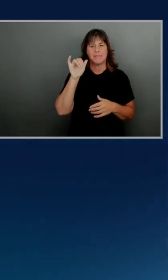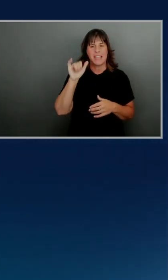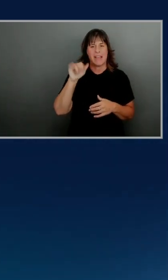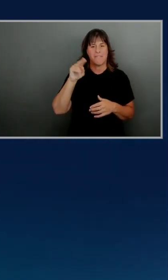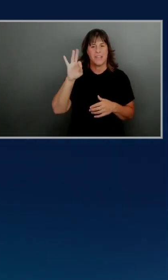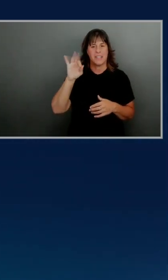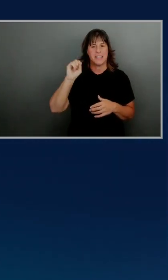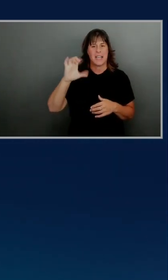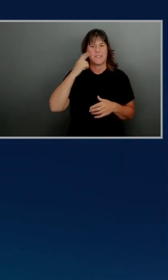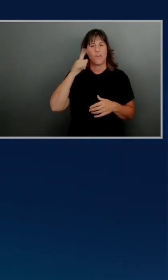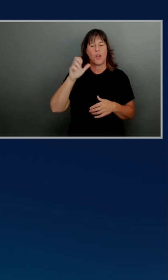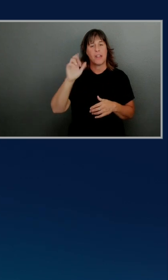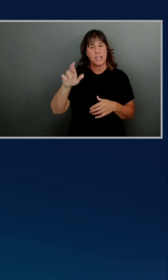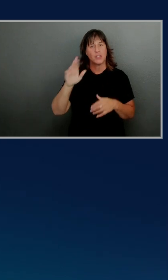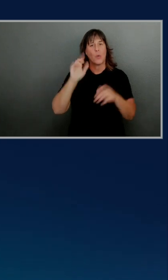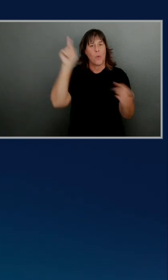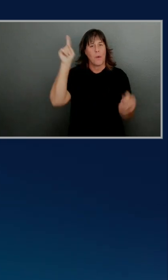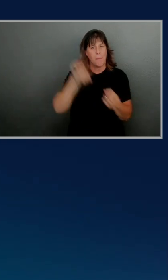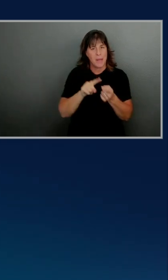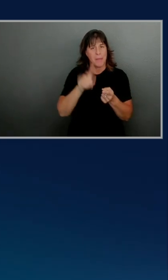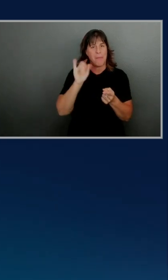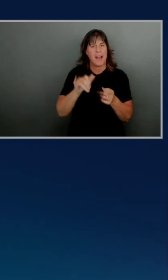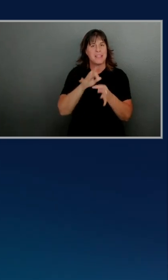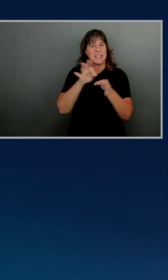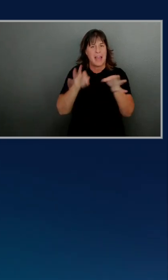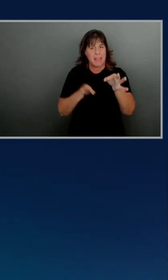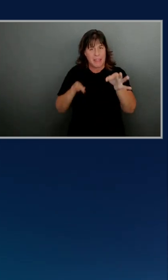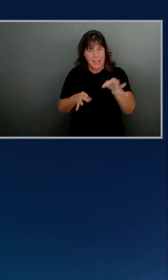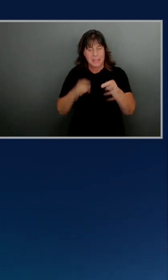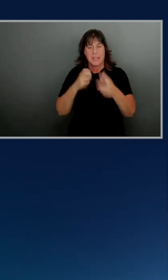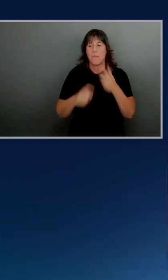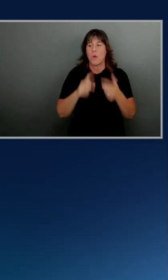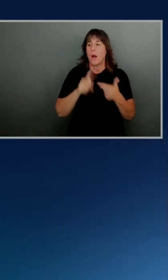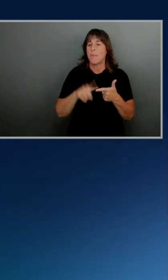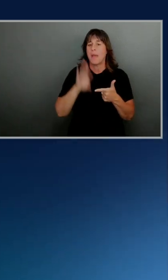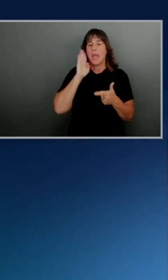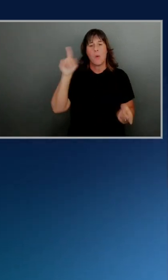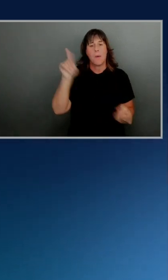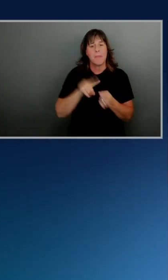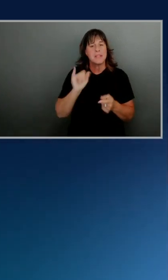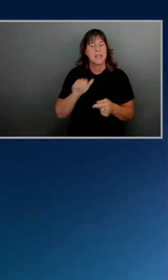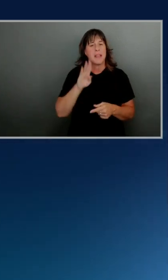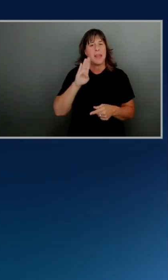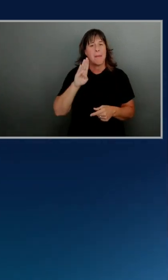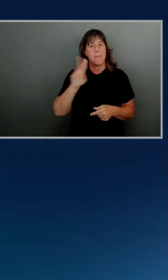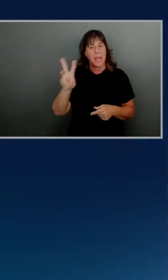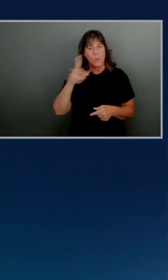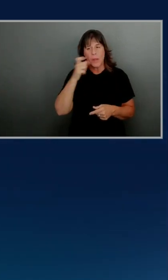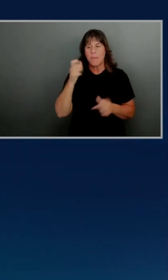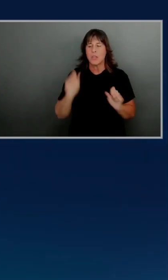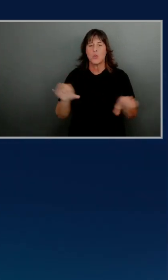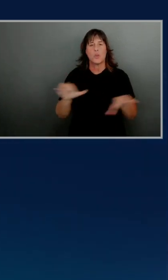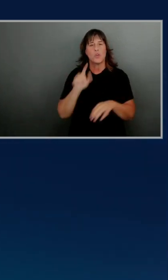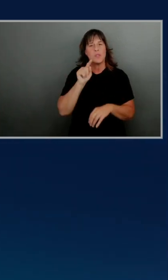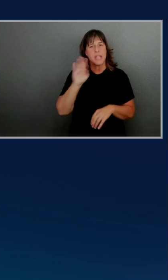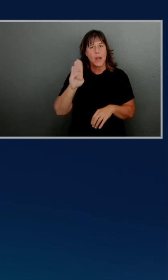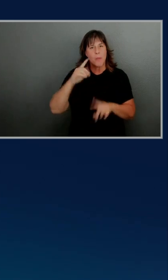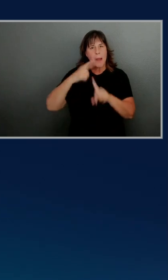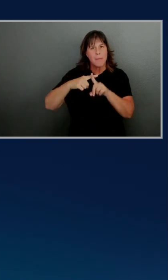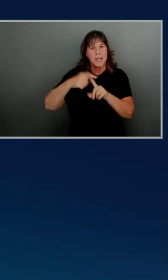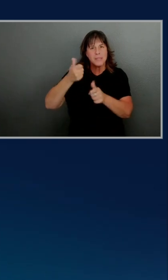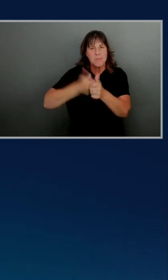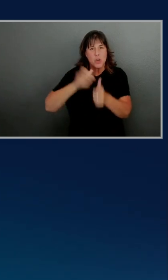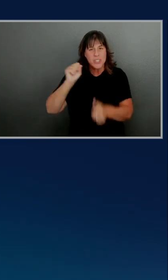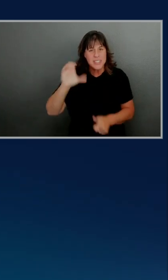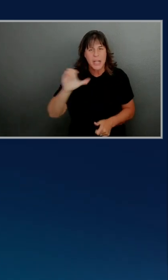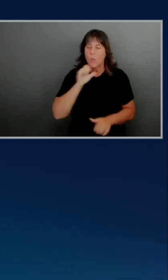minimize that latency problem because it's got sub-millisecond latency. It's going to minimize that bandwidth problem because you can do terabyte plus per second. We're not going to